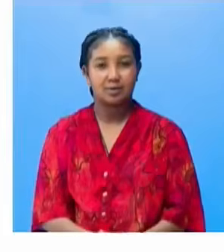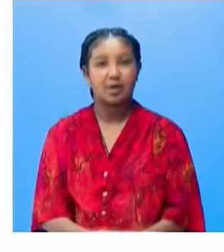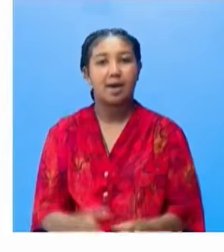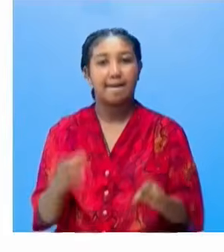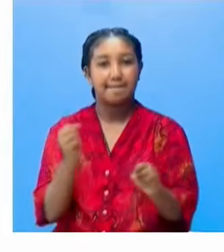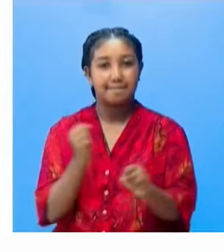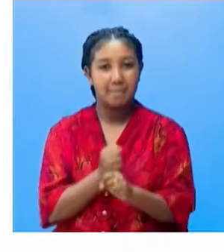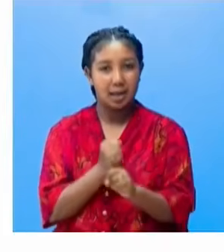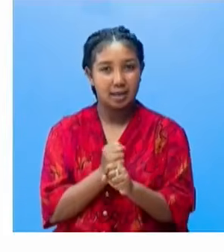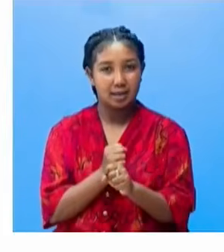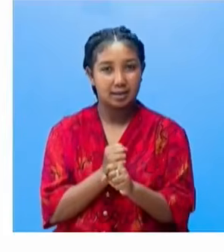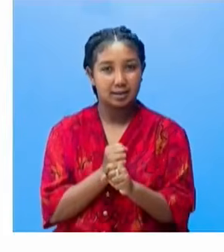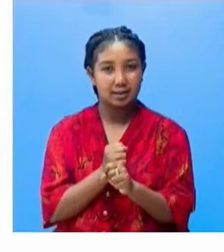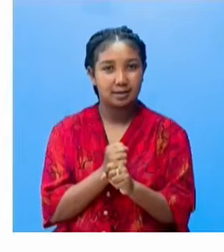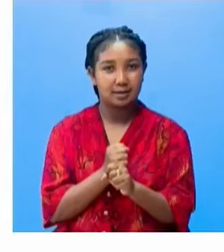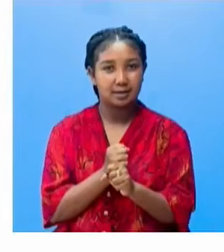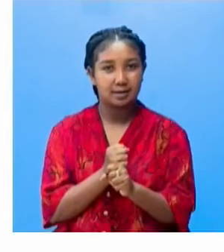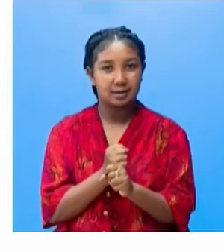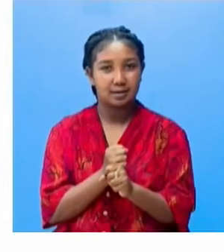make